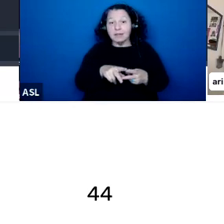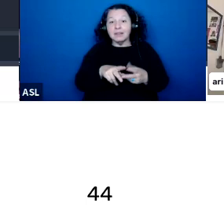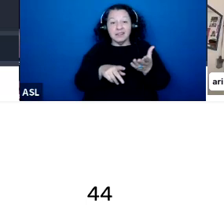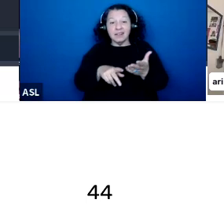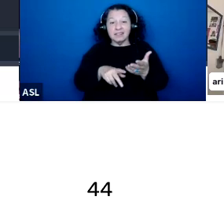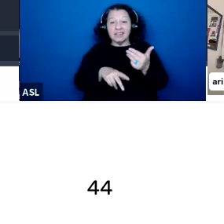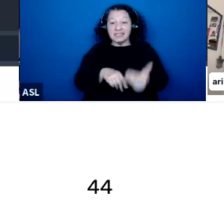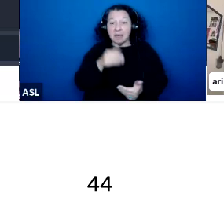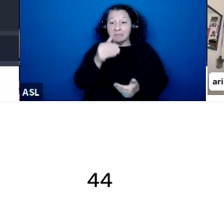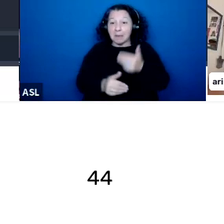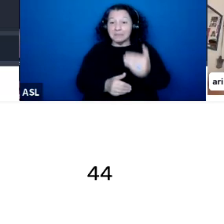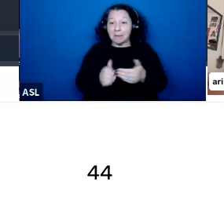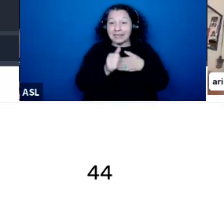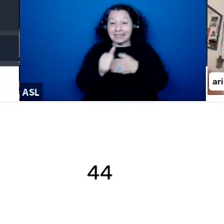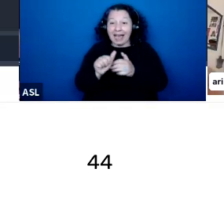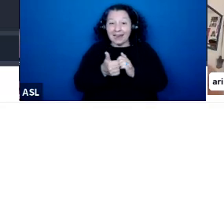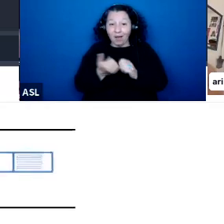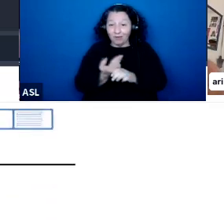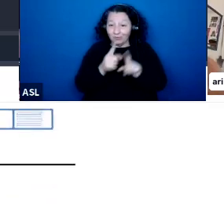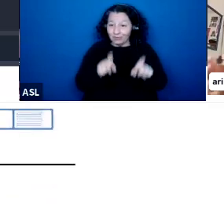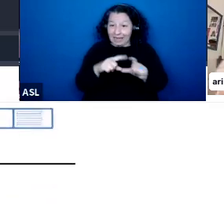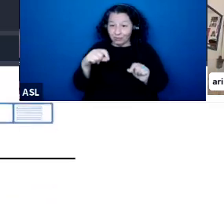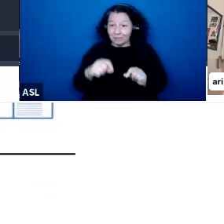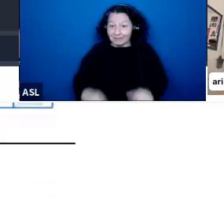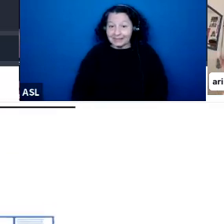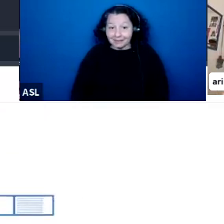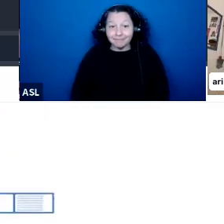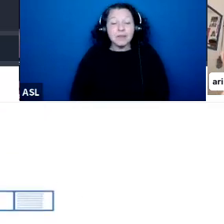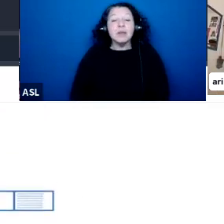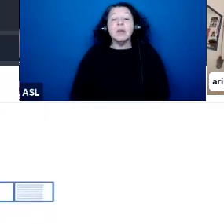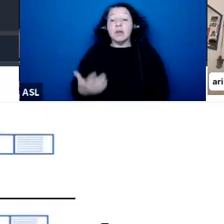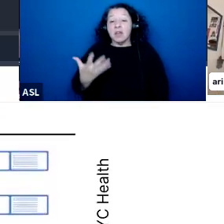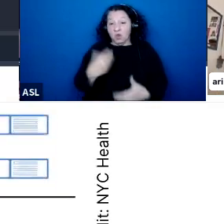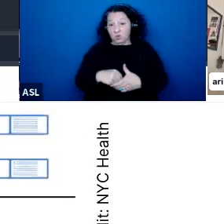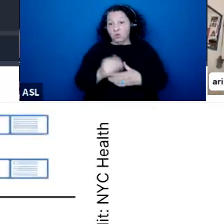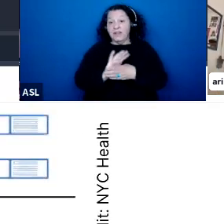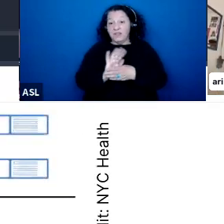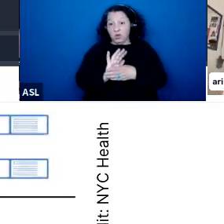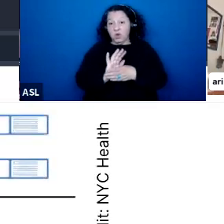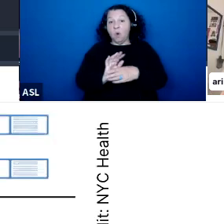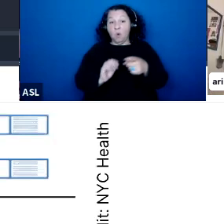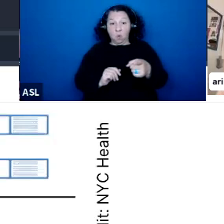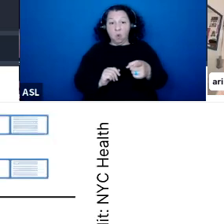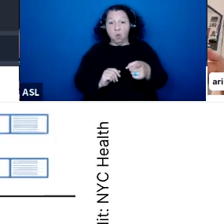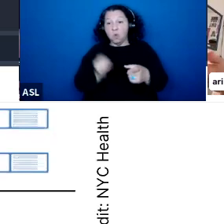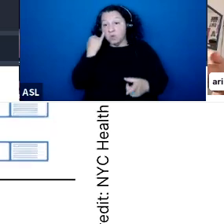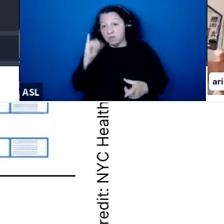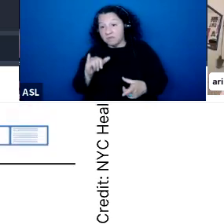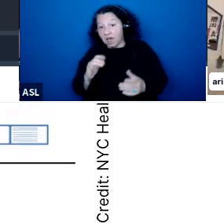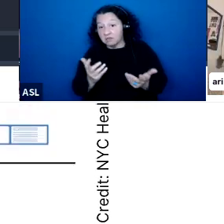here we have a step-by-step guide on how to use those test strips. We also have a video if